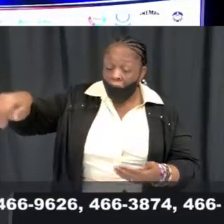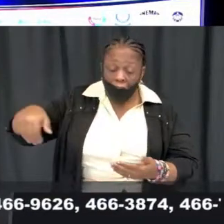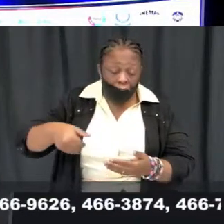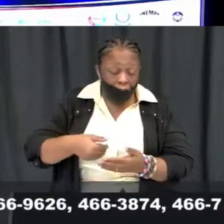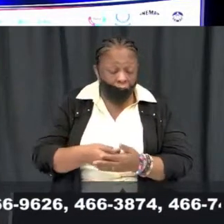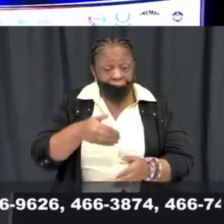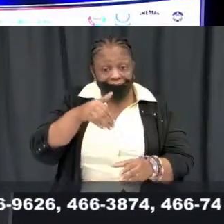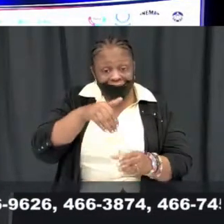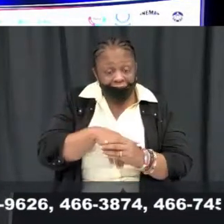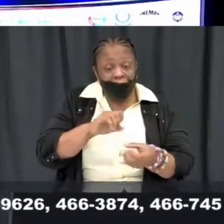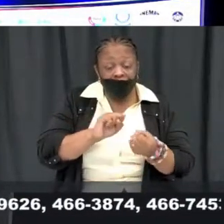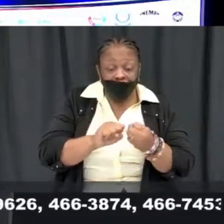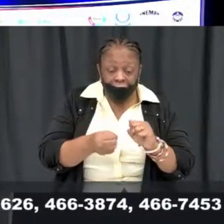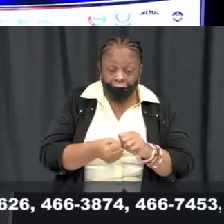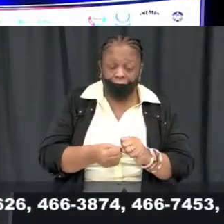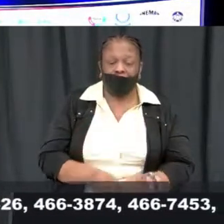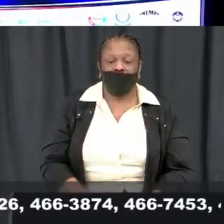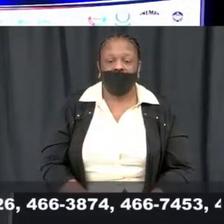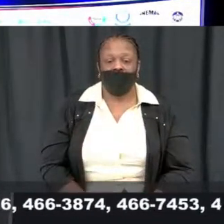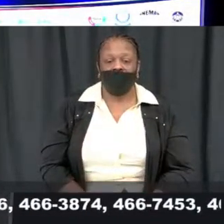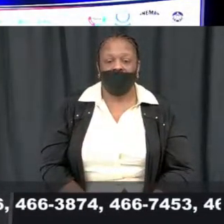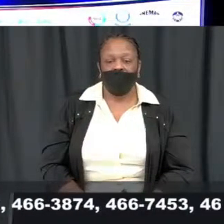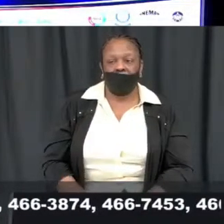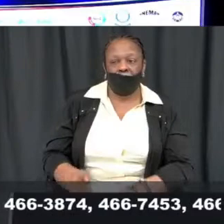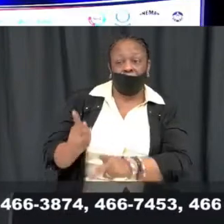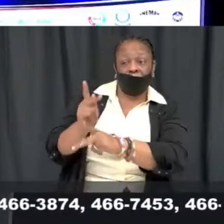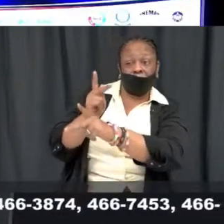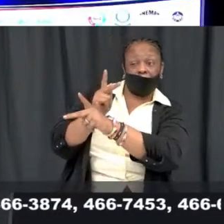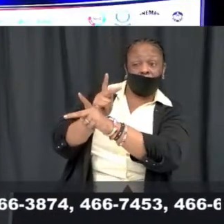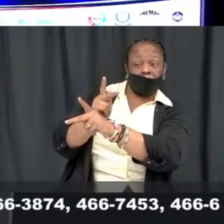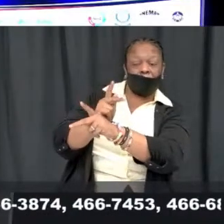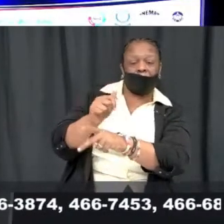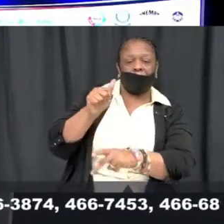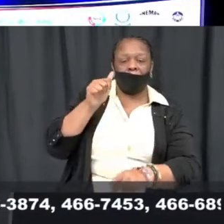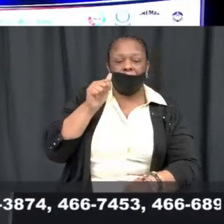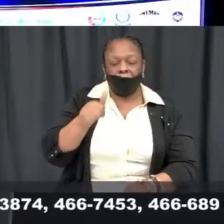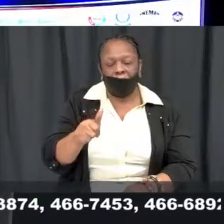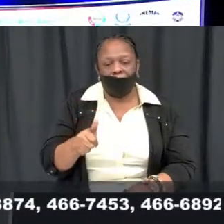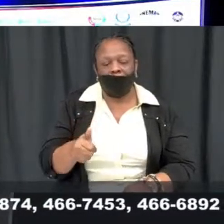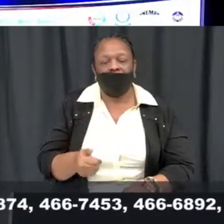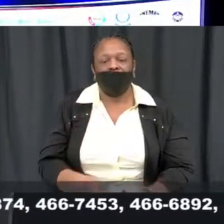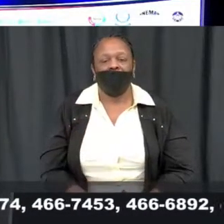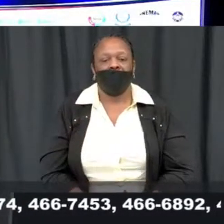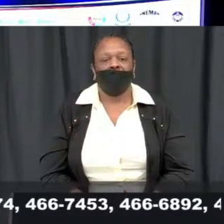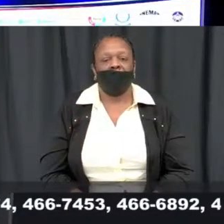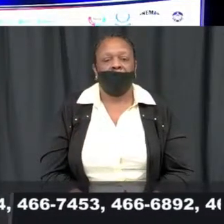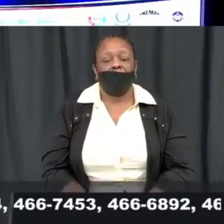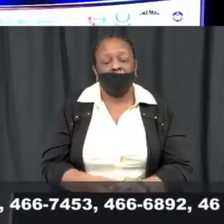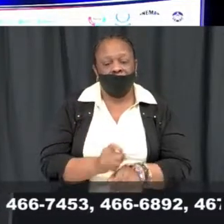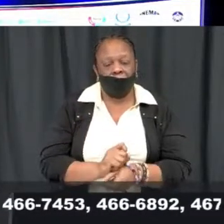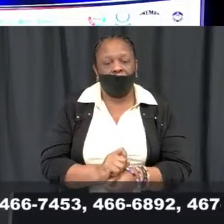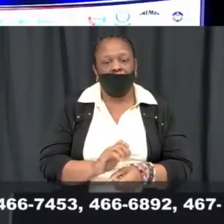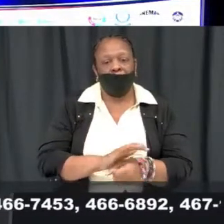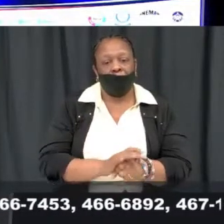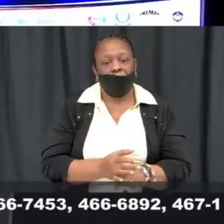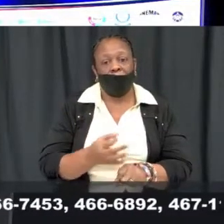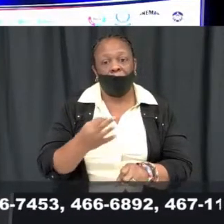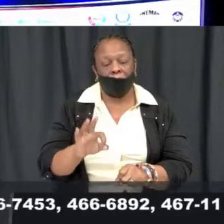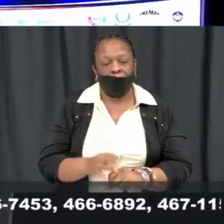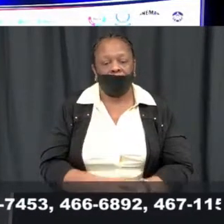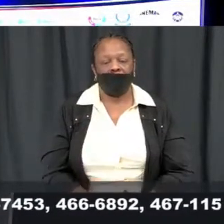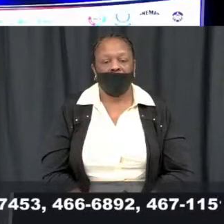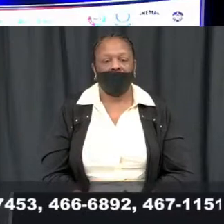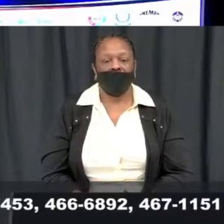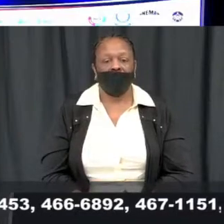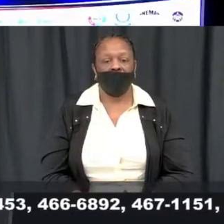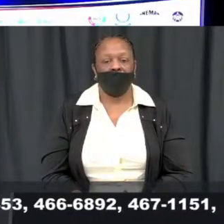to keep COVID at bay, to get our curve back down to where we once was. But we need